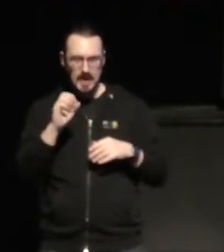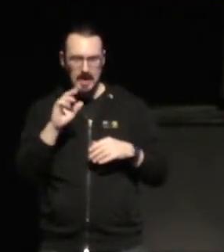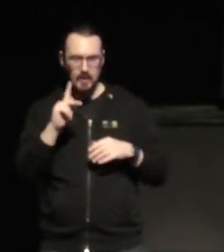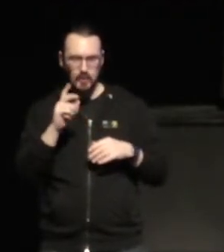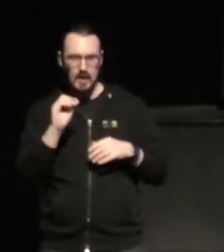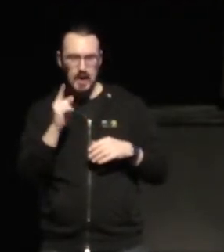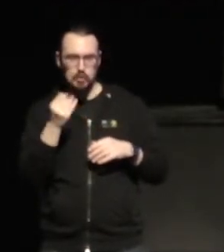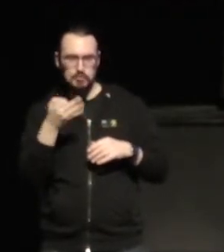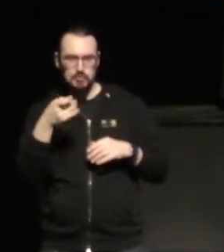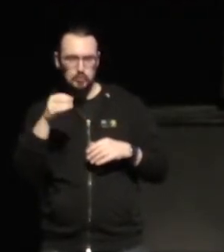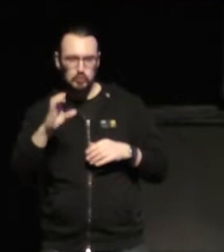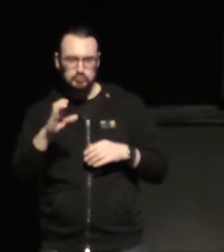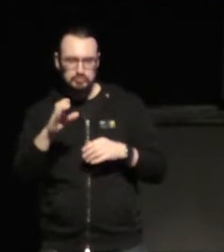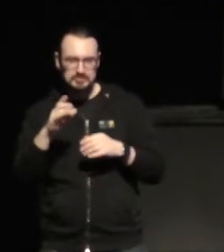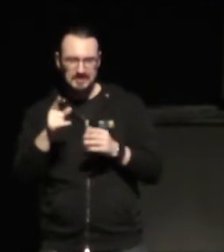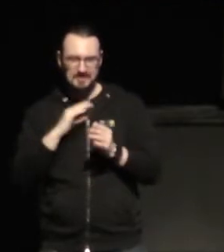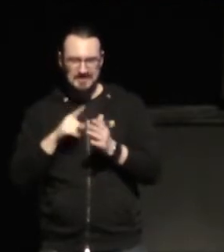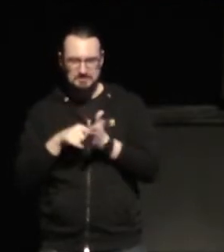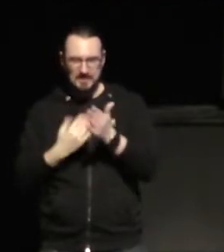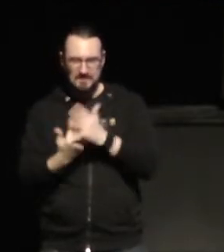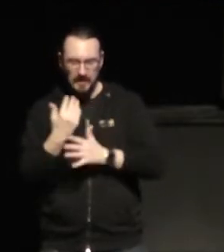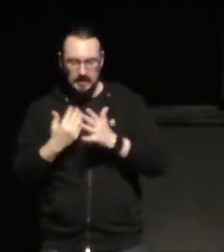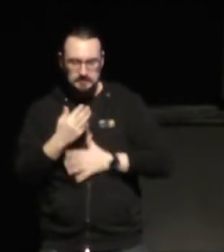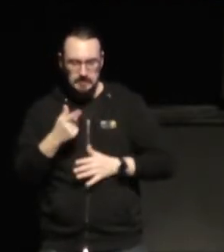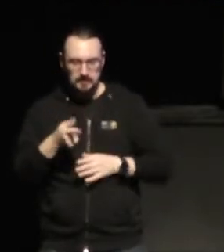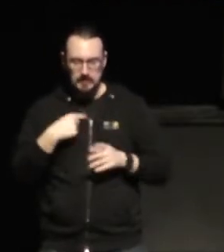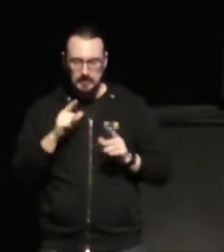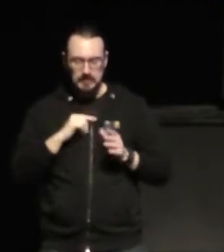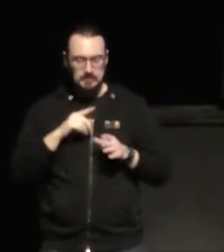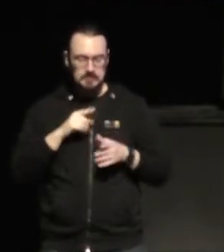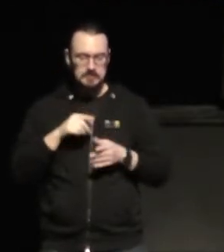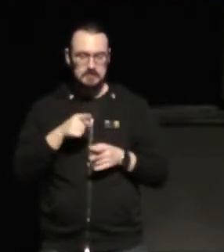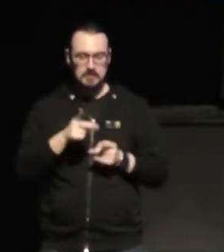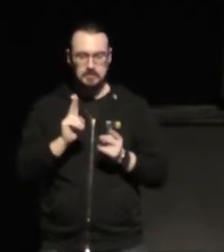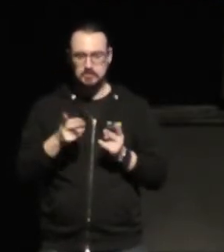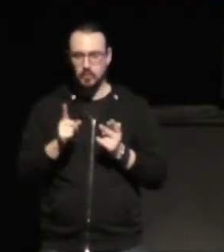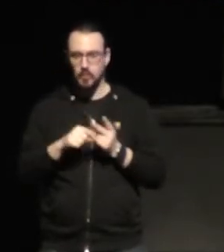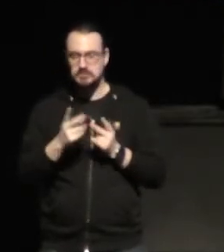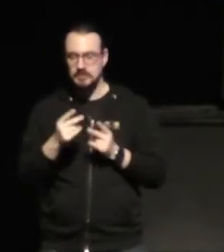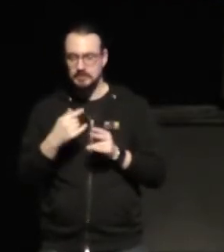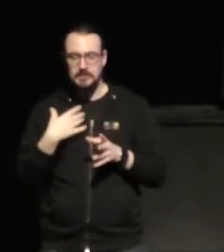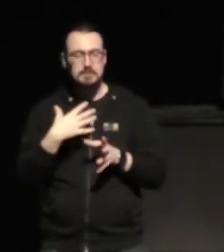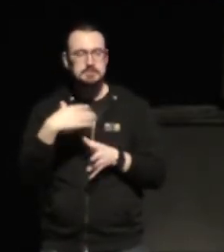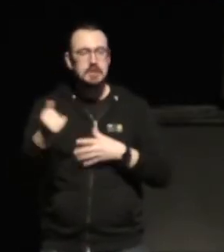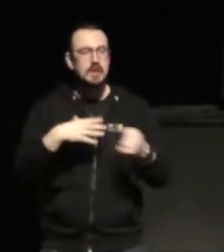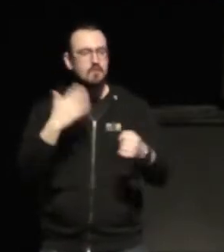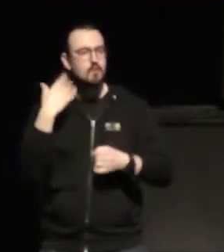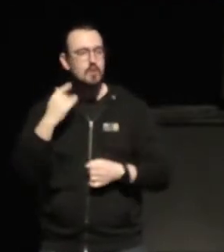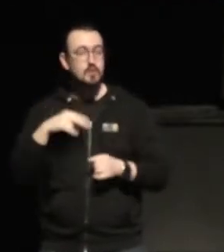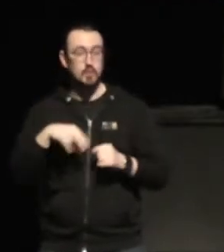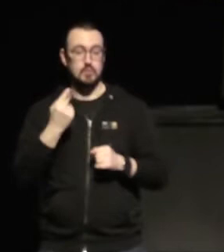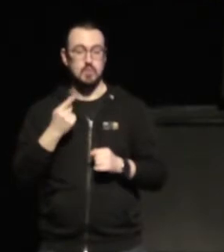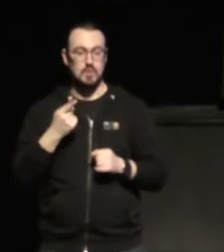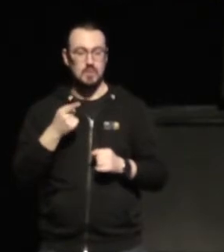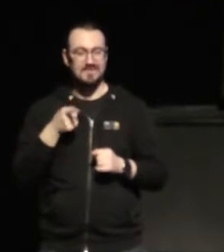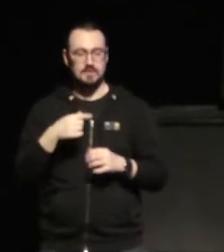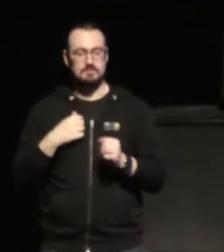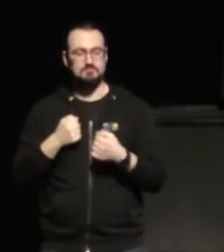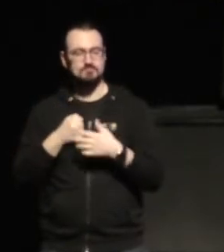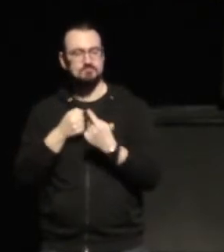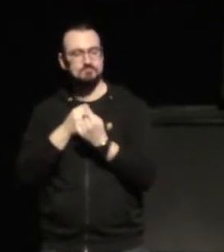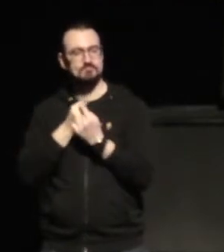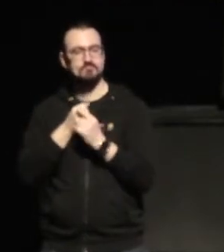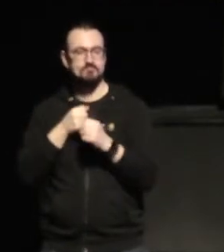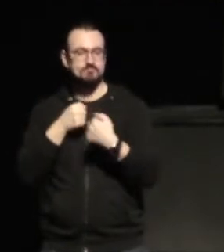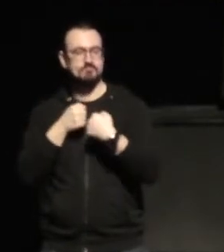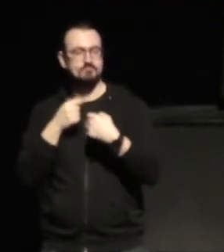eucalyptus. Yeah, and also we have the other one is Port-to-Sale, and now we are in this fight against